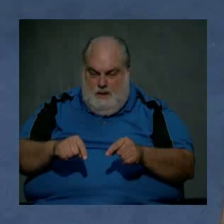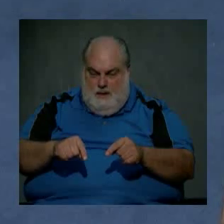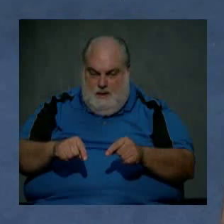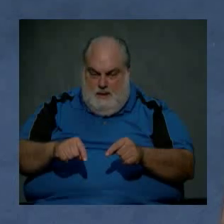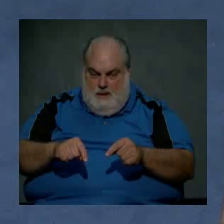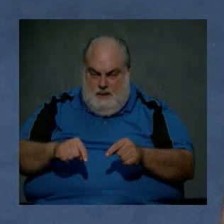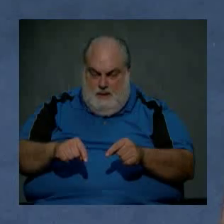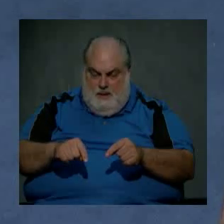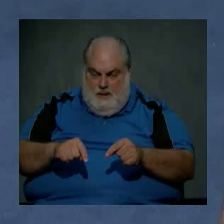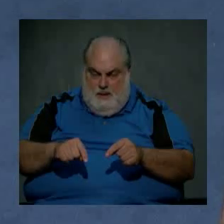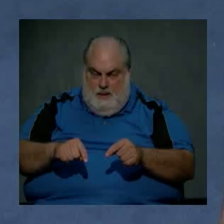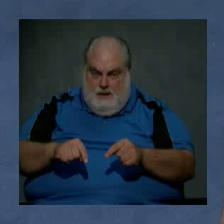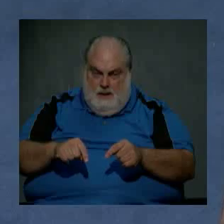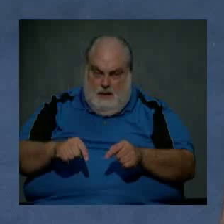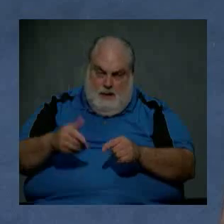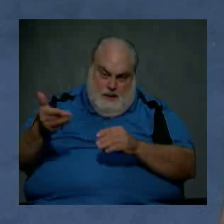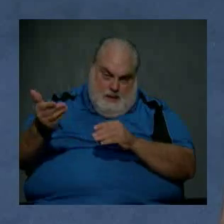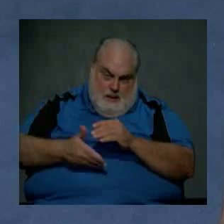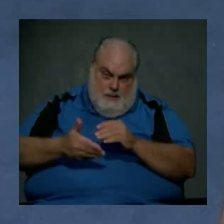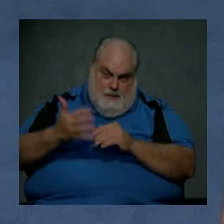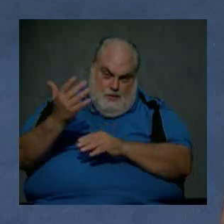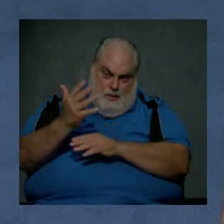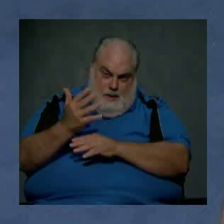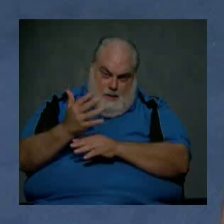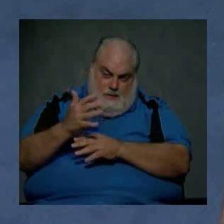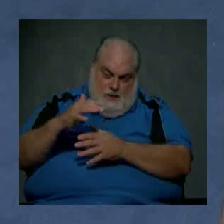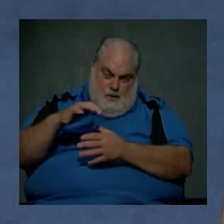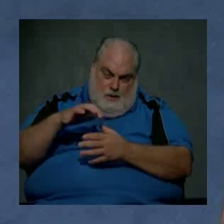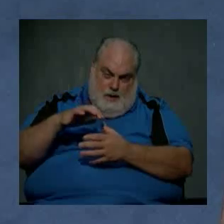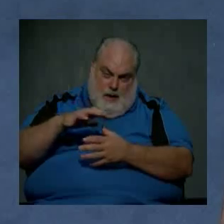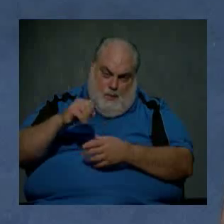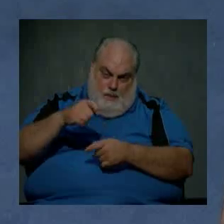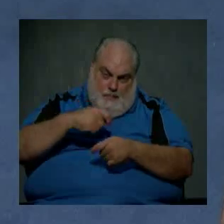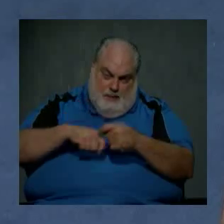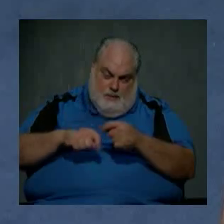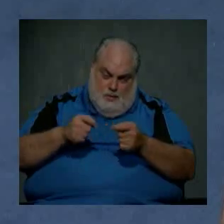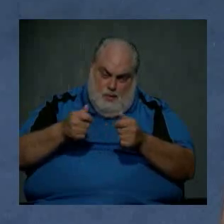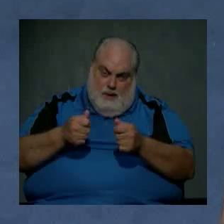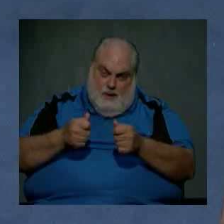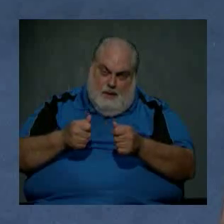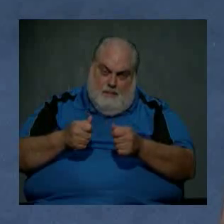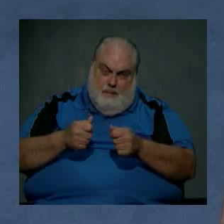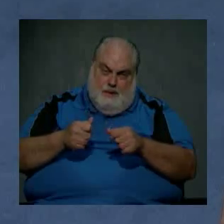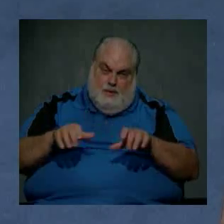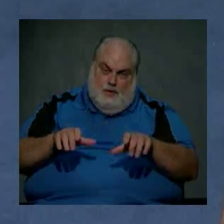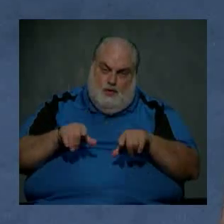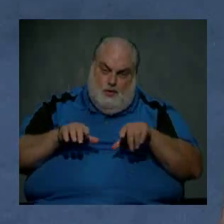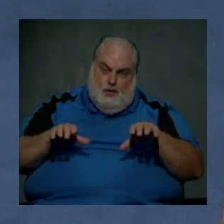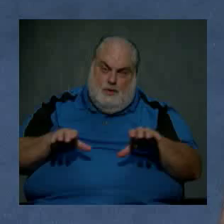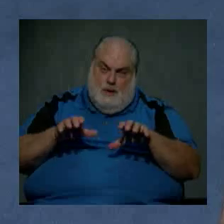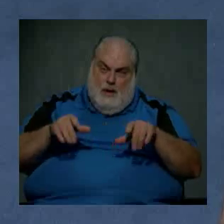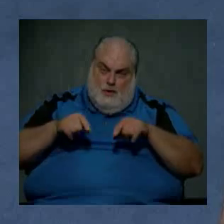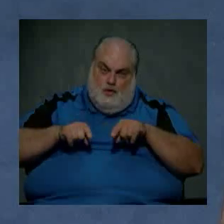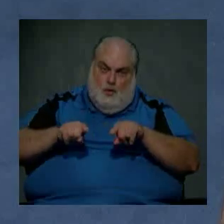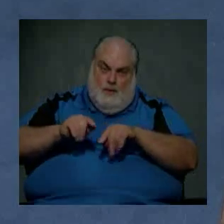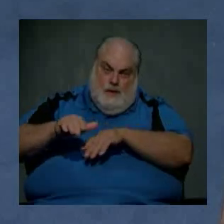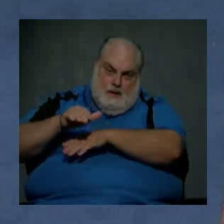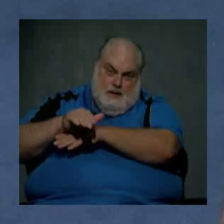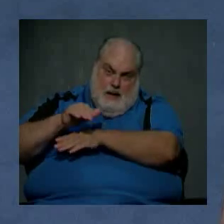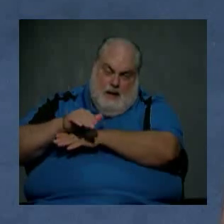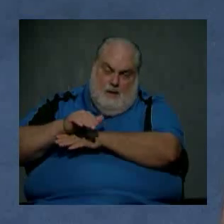trees, grinding the stumps down, and then replacing shortly thereafter. So it'll be done overnight. There won't be any